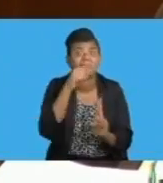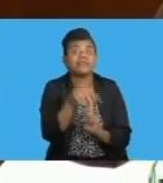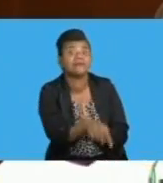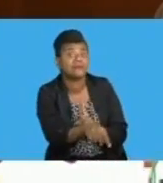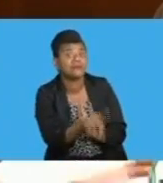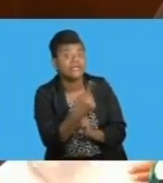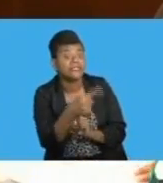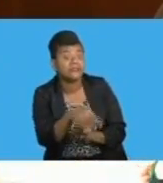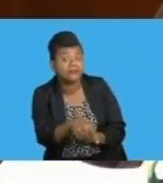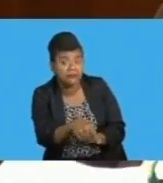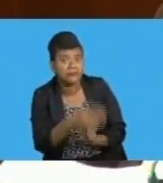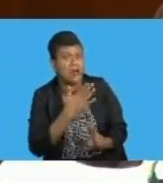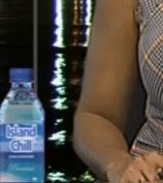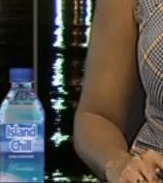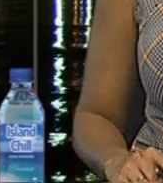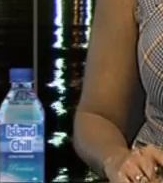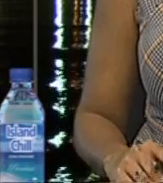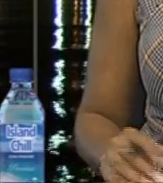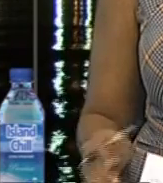Park. Thank you, Honourable Speaker.